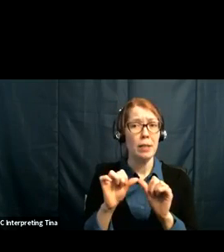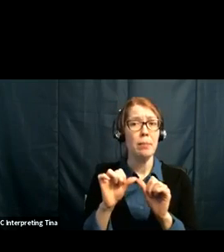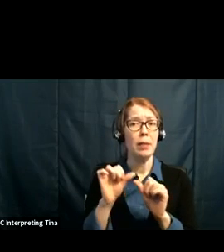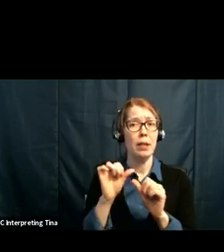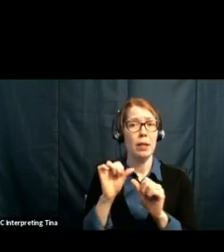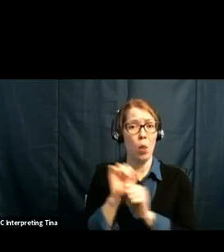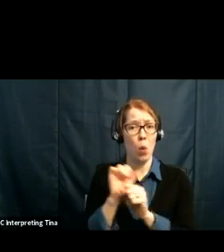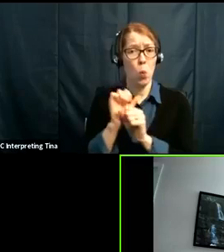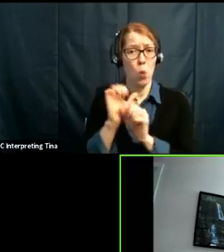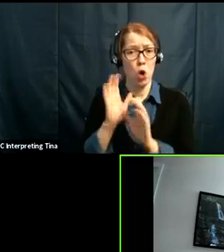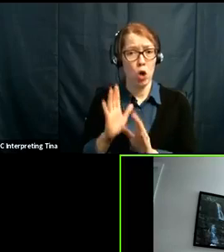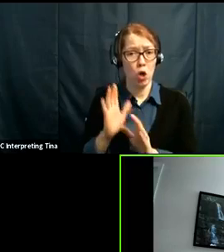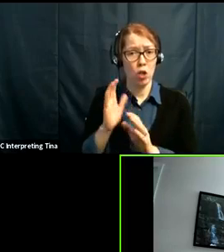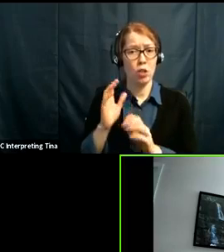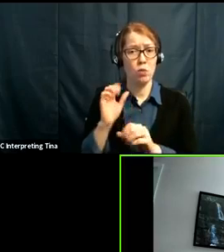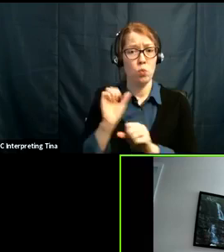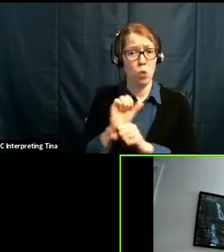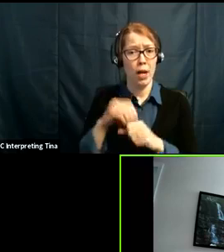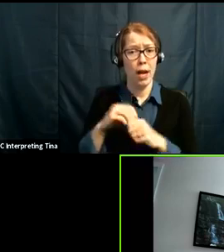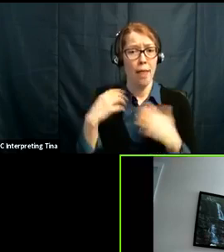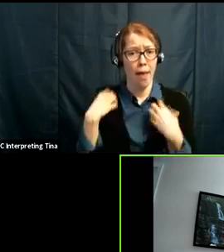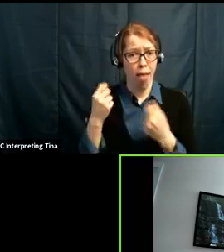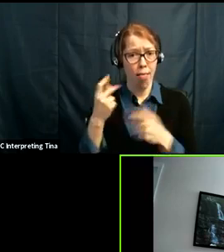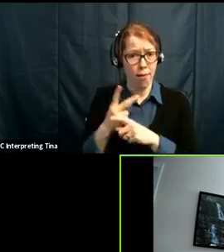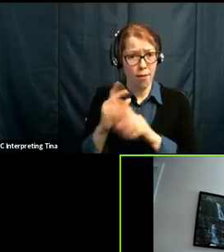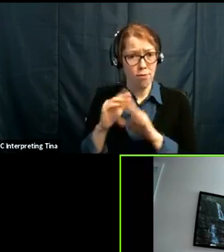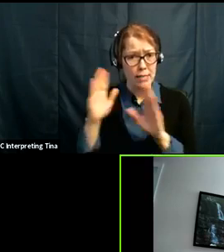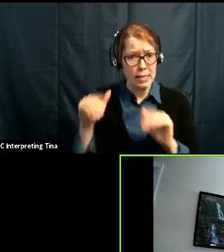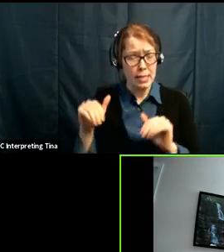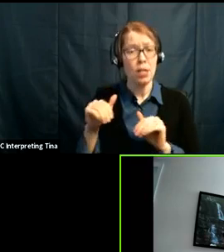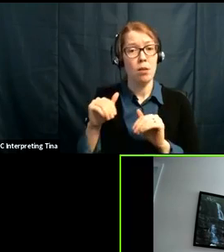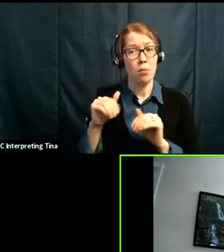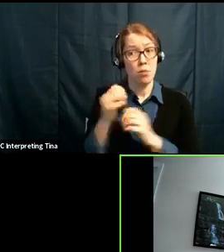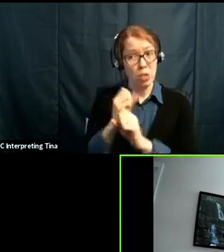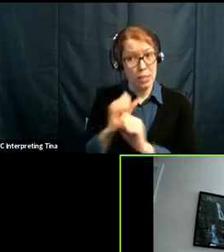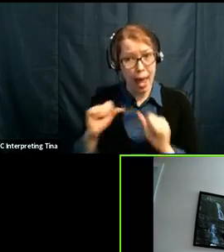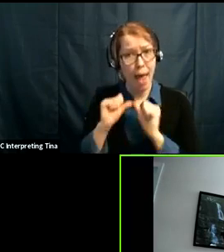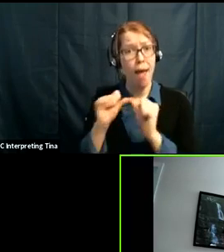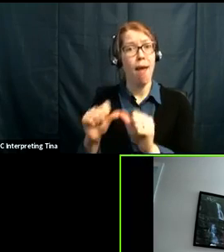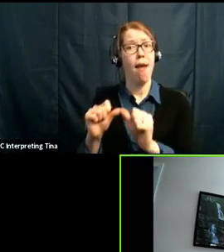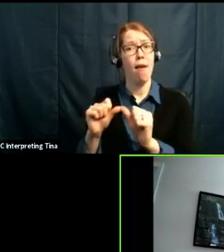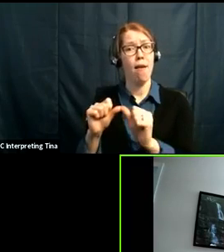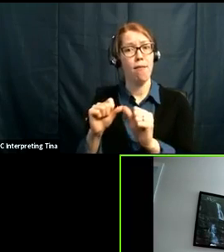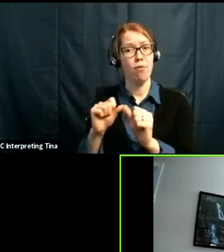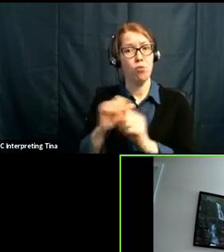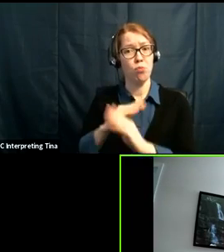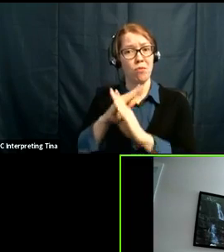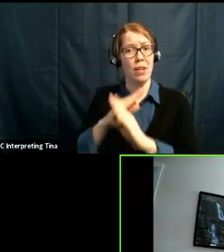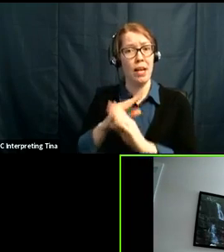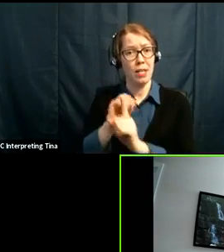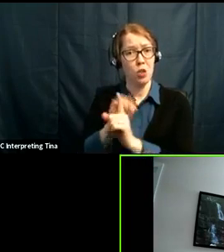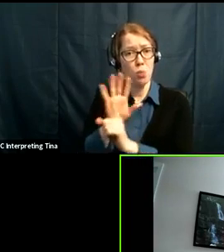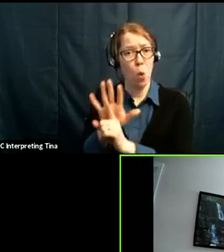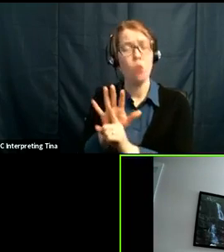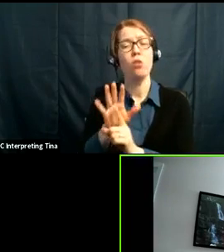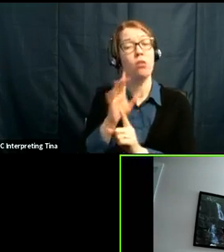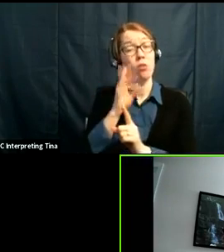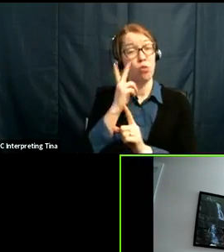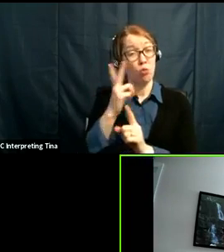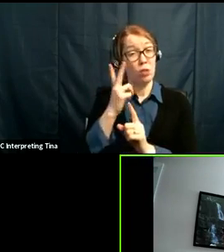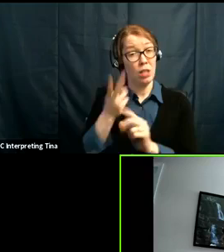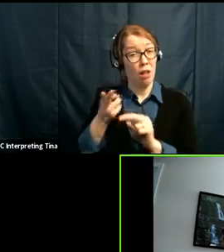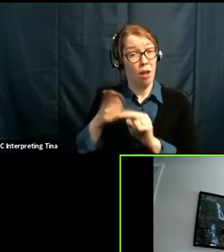workers safe and unexposed. Are you seeing a significant number